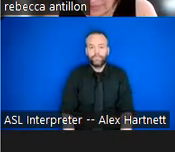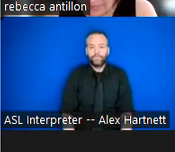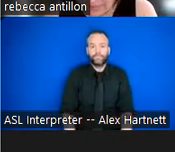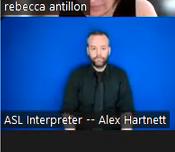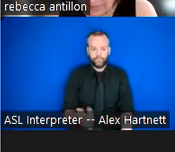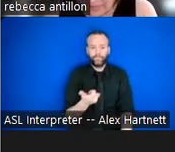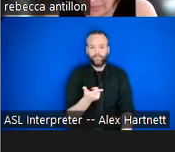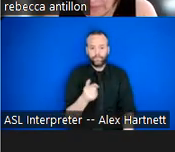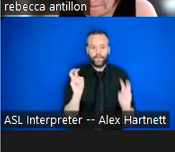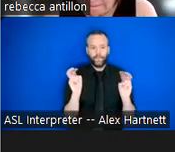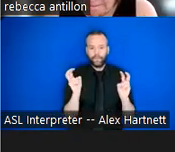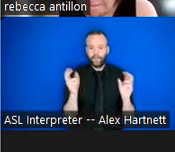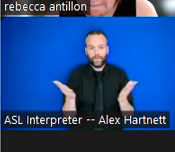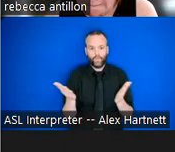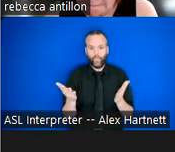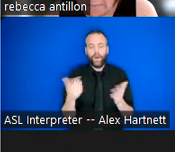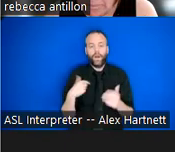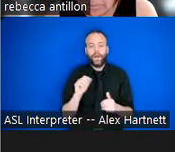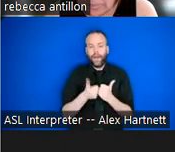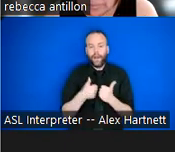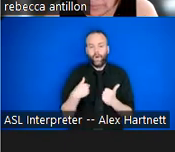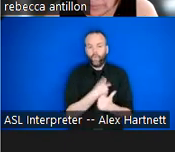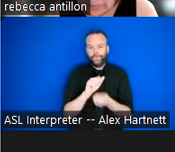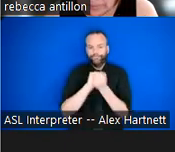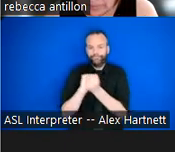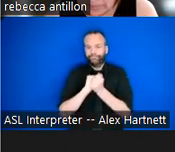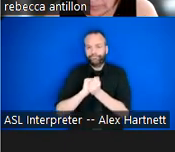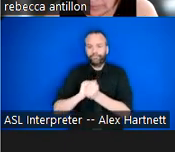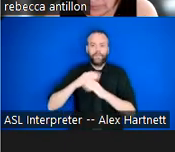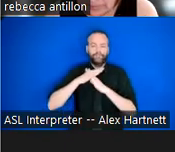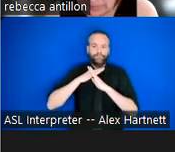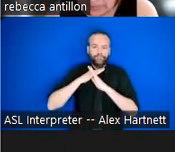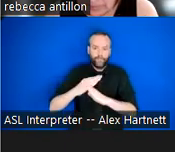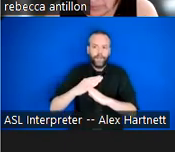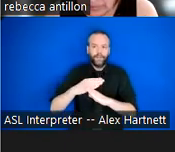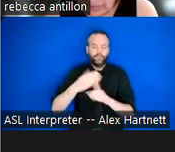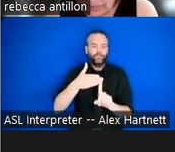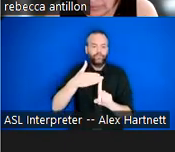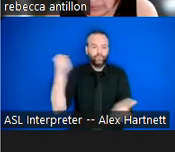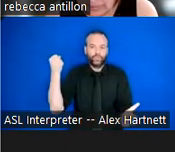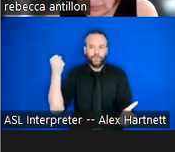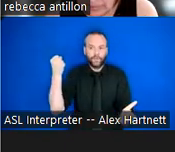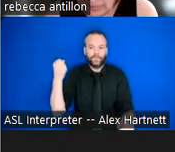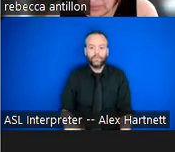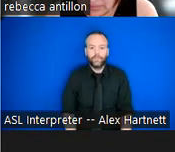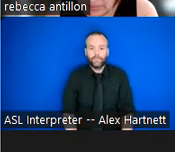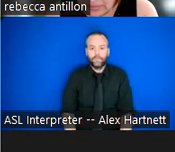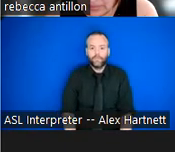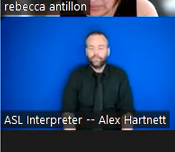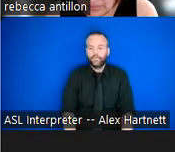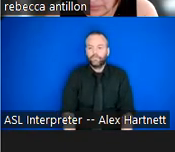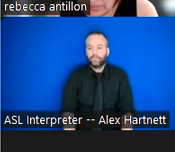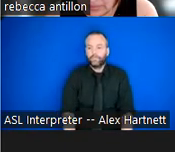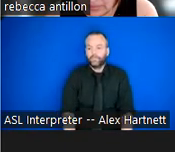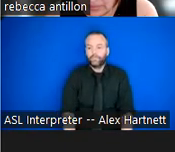youth suicide crisis response. So that registration information will be coming out very soon. If you are in